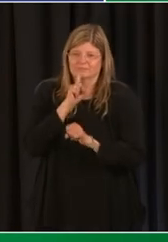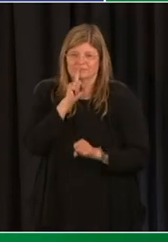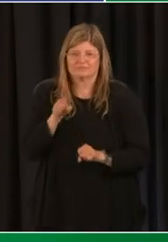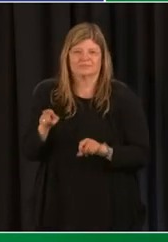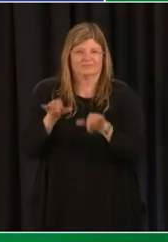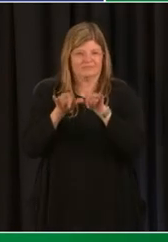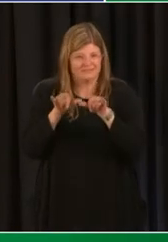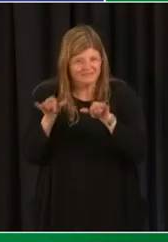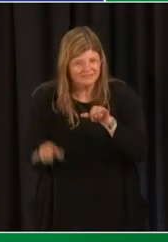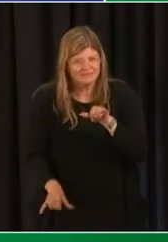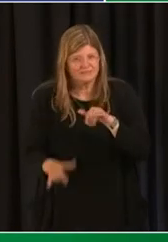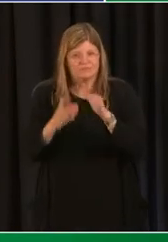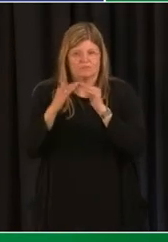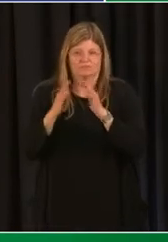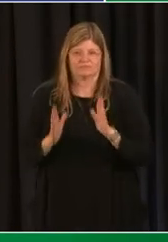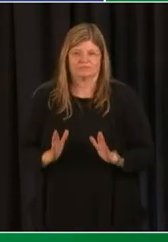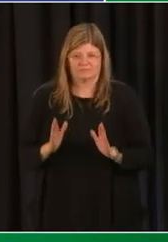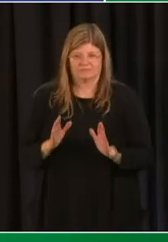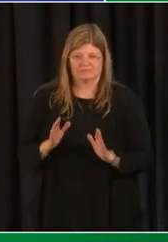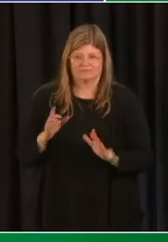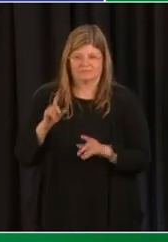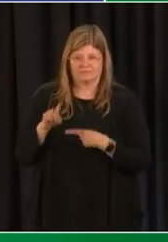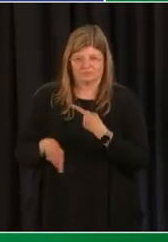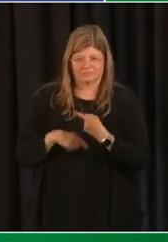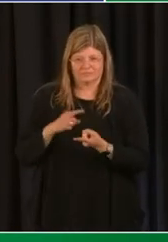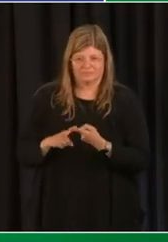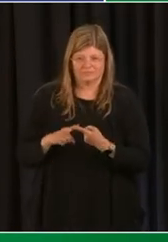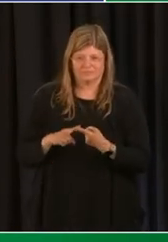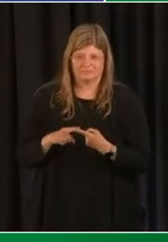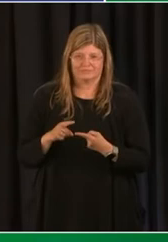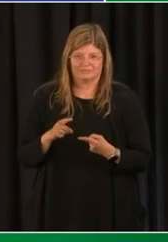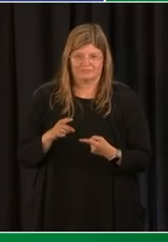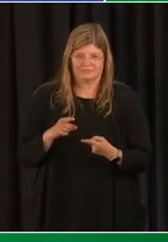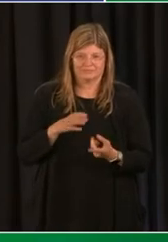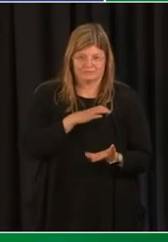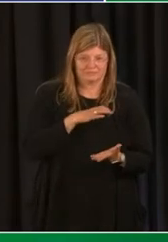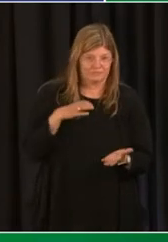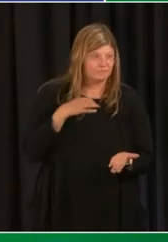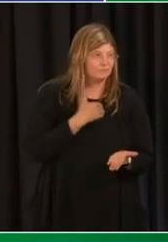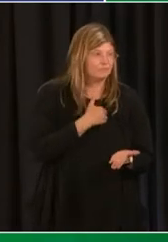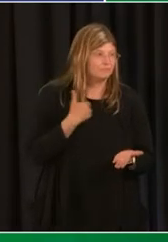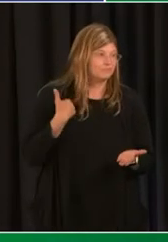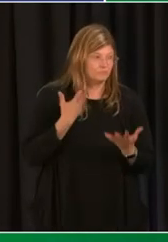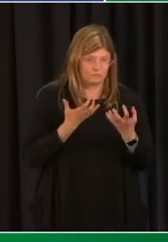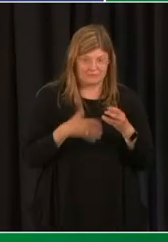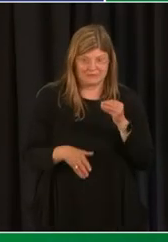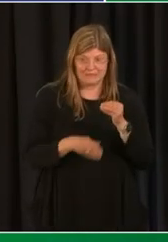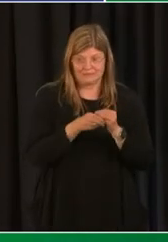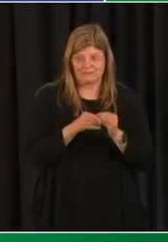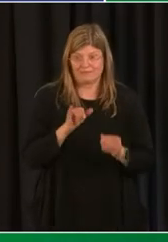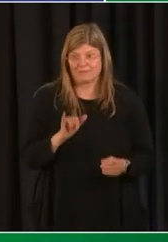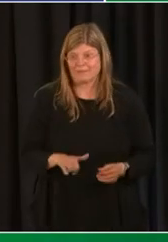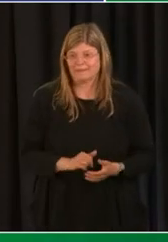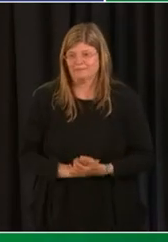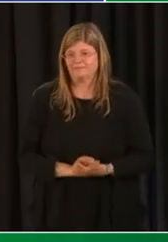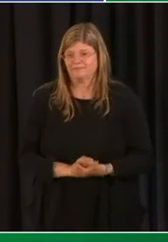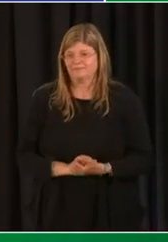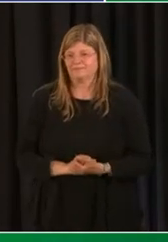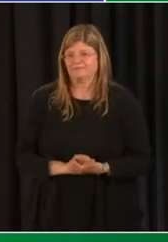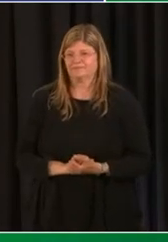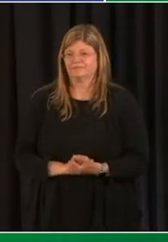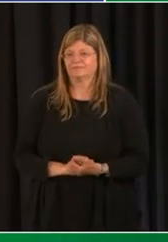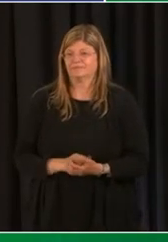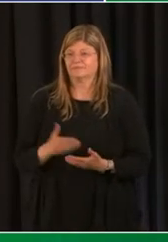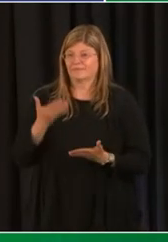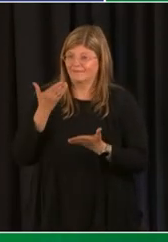you can stay housed. That's what stay is about, safeguarding that. Council member, do you want to add to that? I'd just like to add